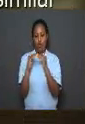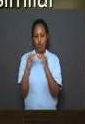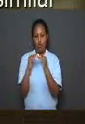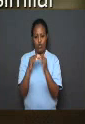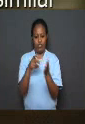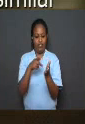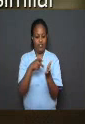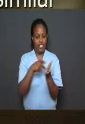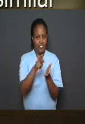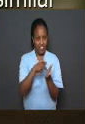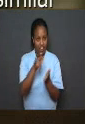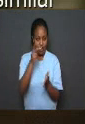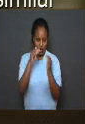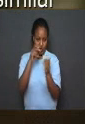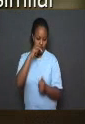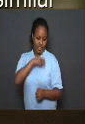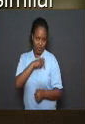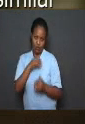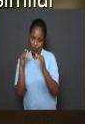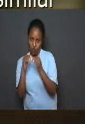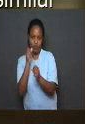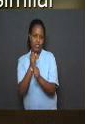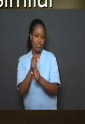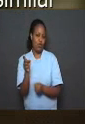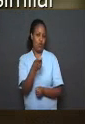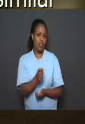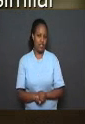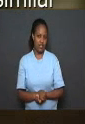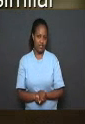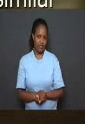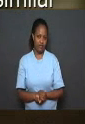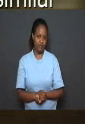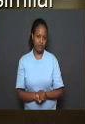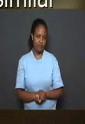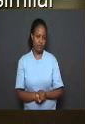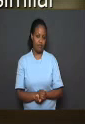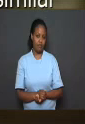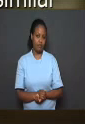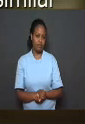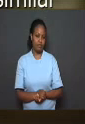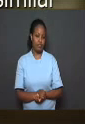equity refers to equal pay for work of equal value.